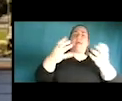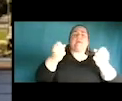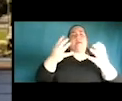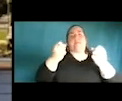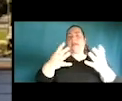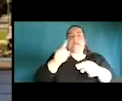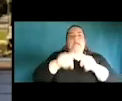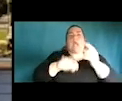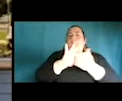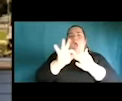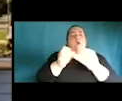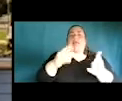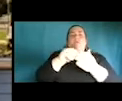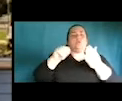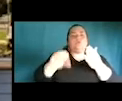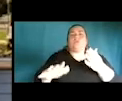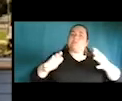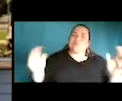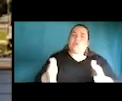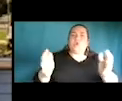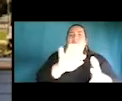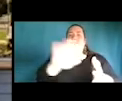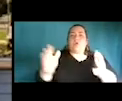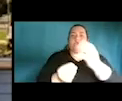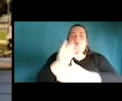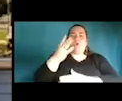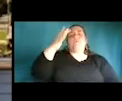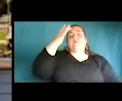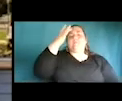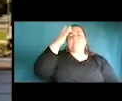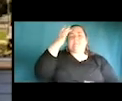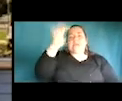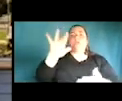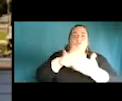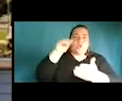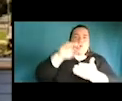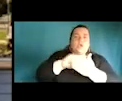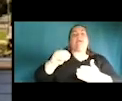doing, have helped them build lives of sustained learning, meaning, and purpose.